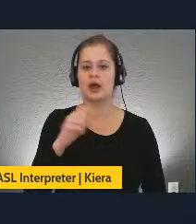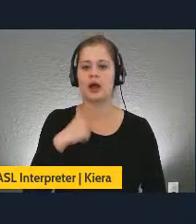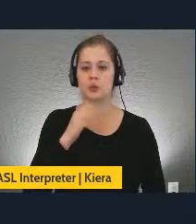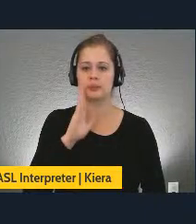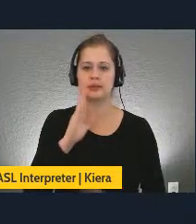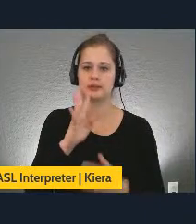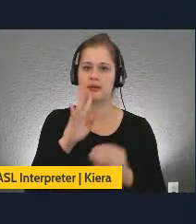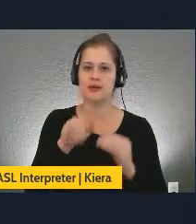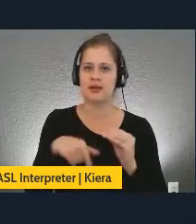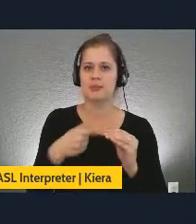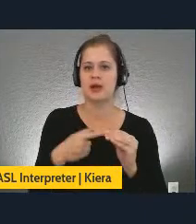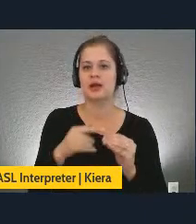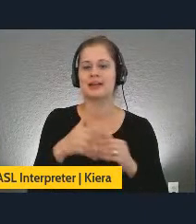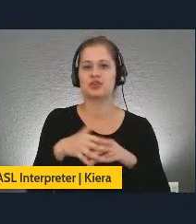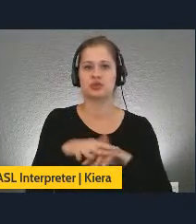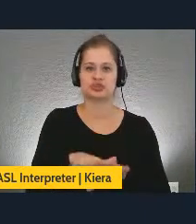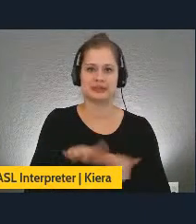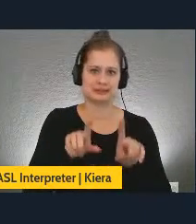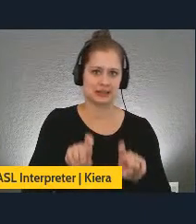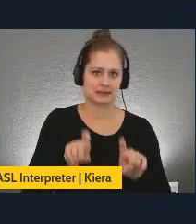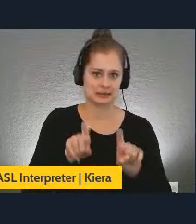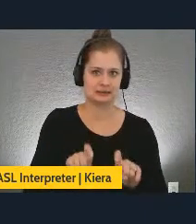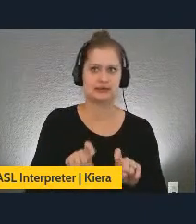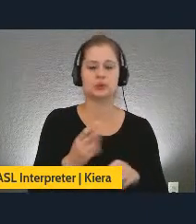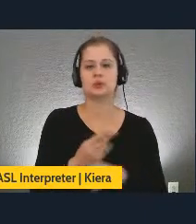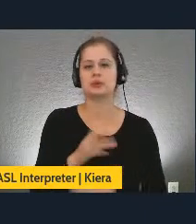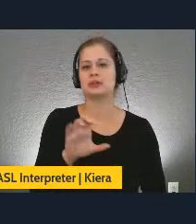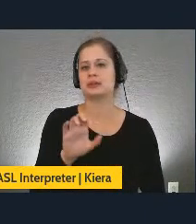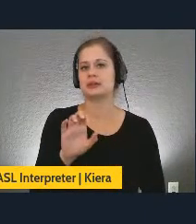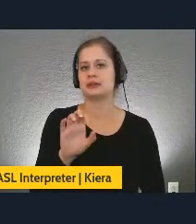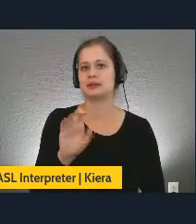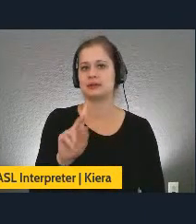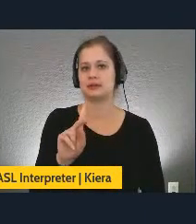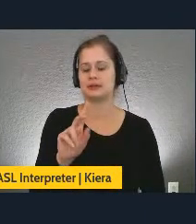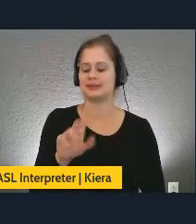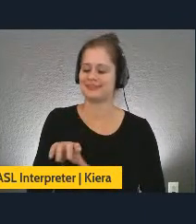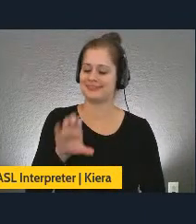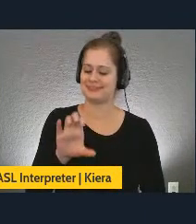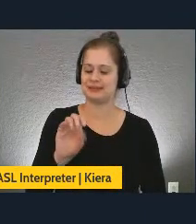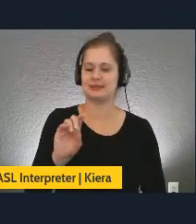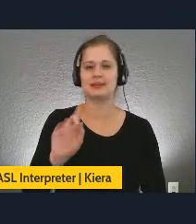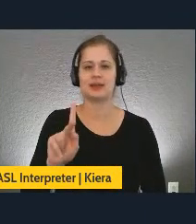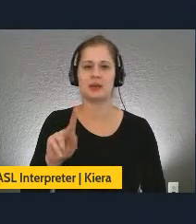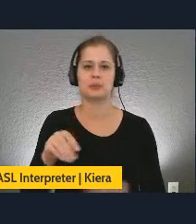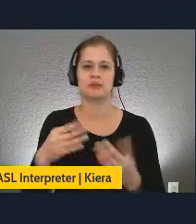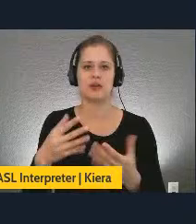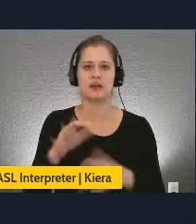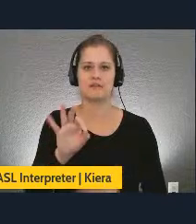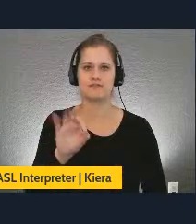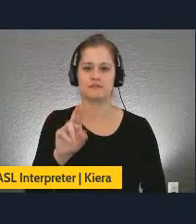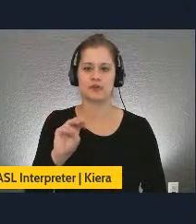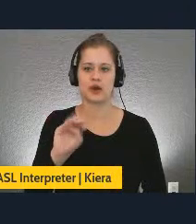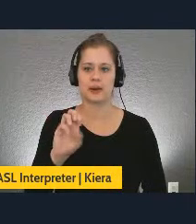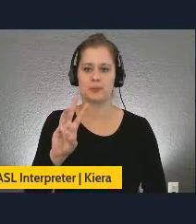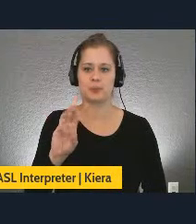serverless architectures using the CDK provider framework. Let me switch over to my